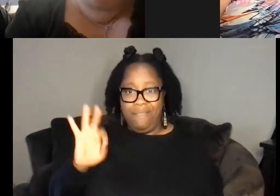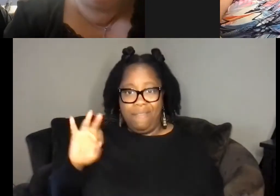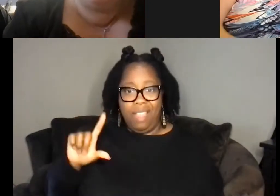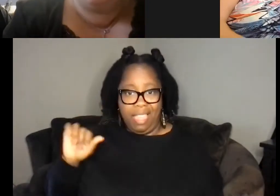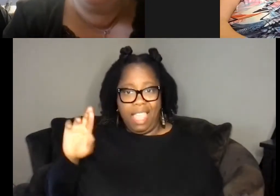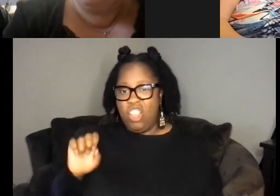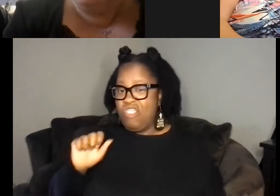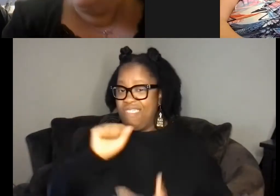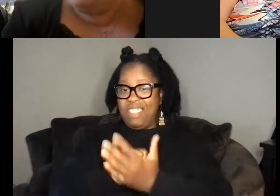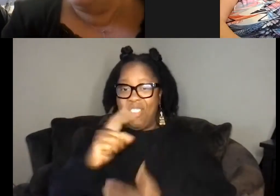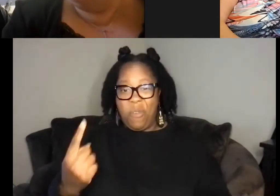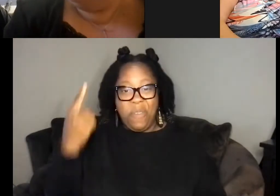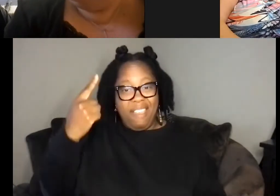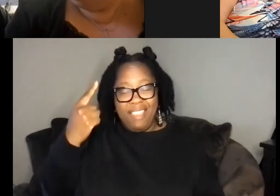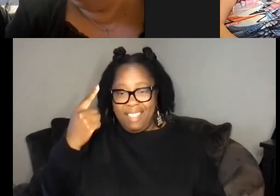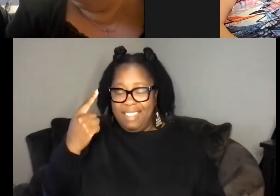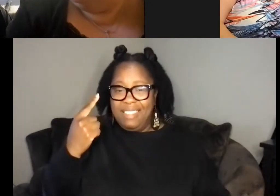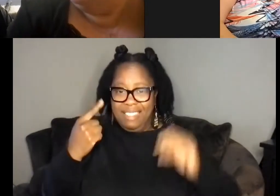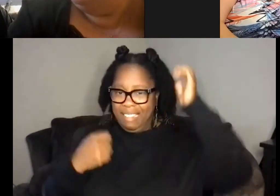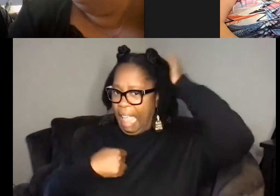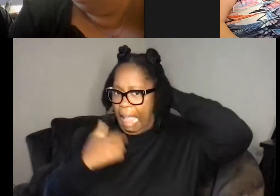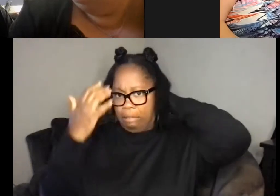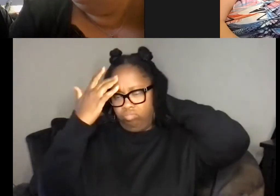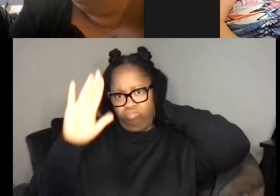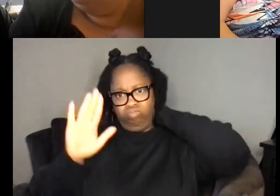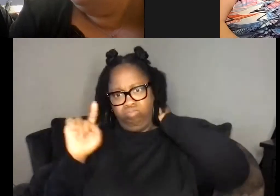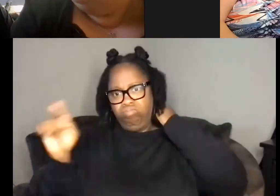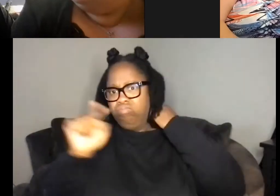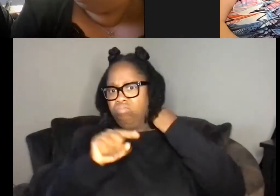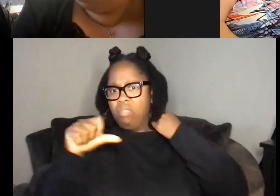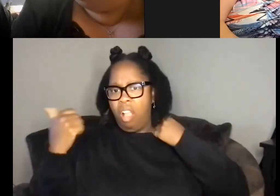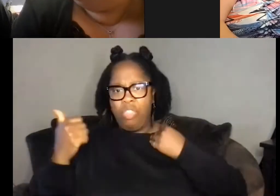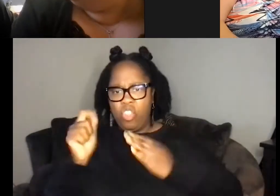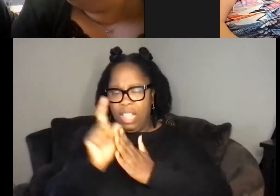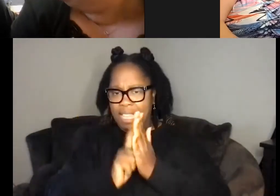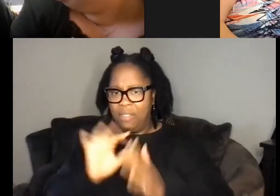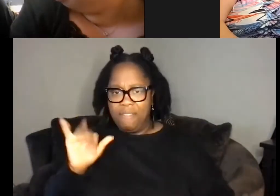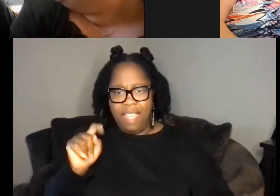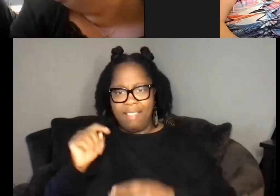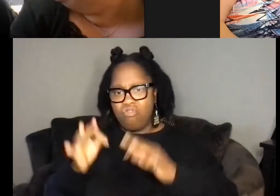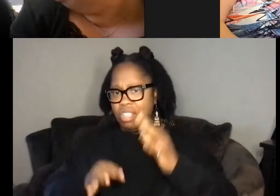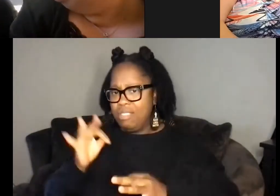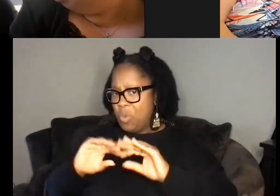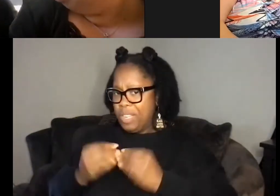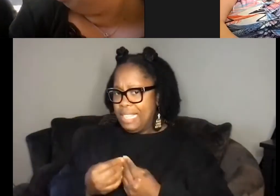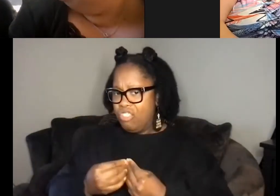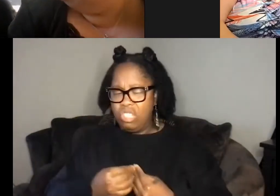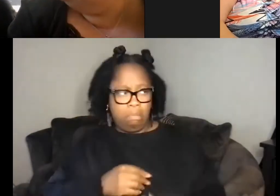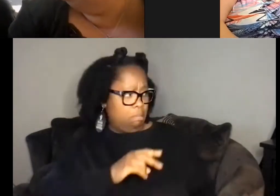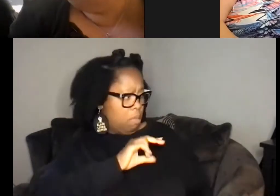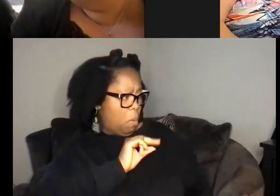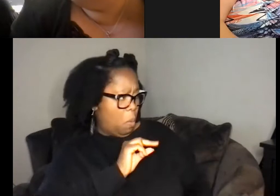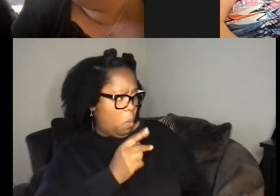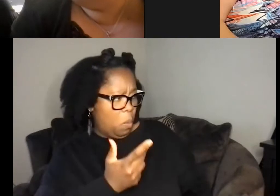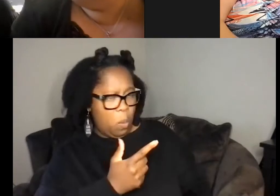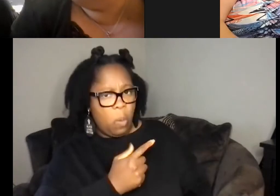FAT justice. I don't know about any other legal FAT justice organizations. No, I think that there